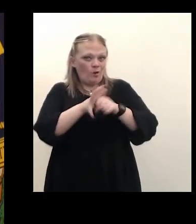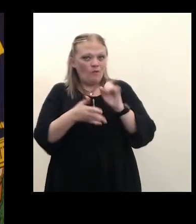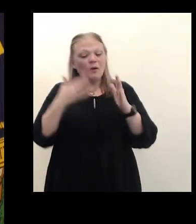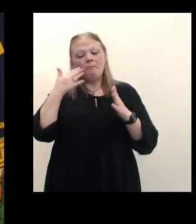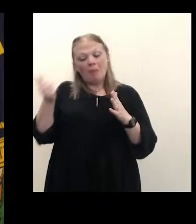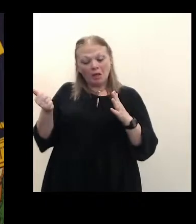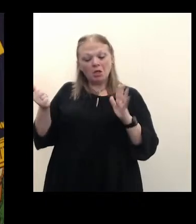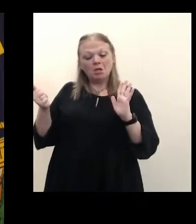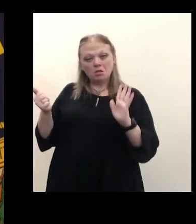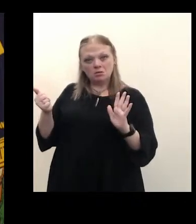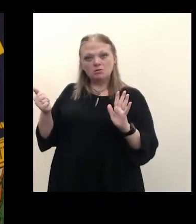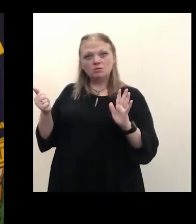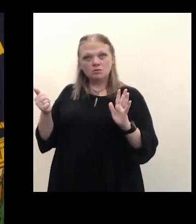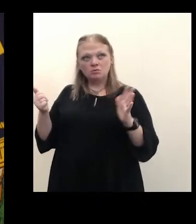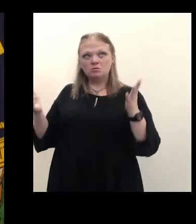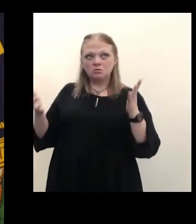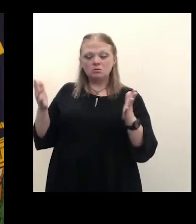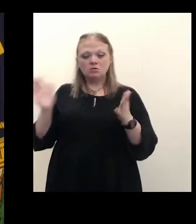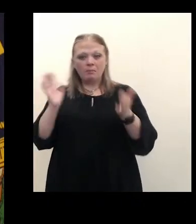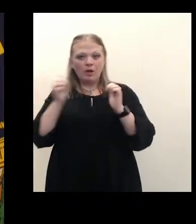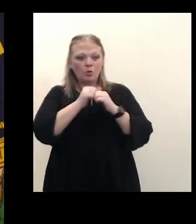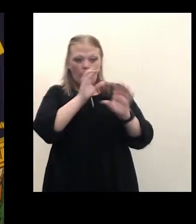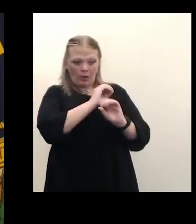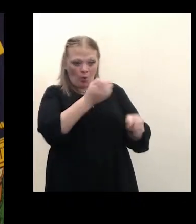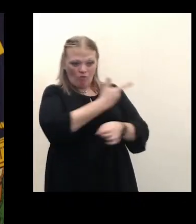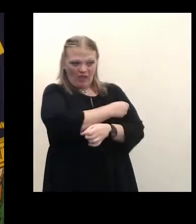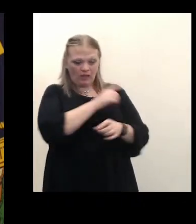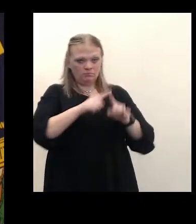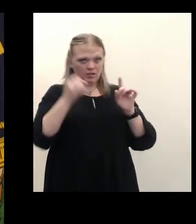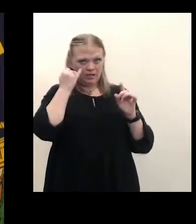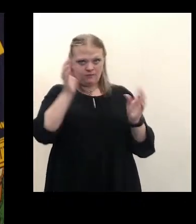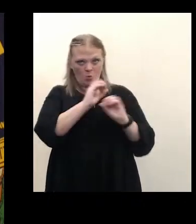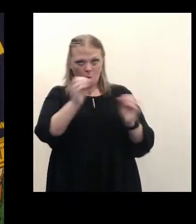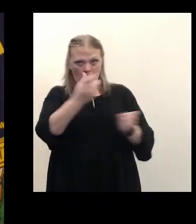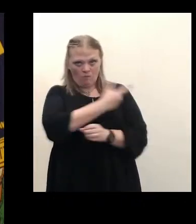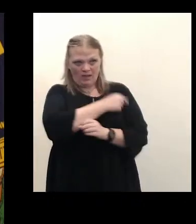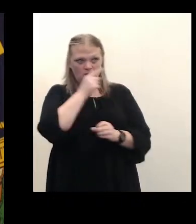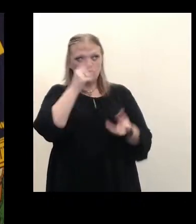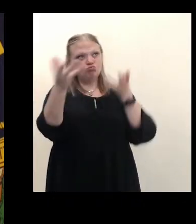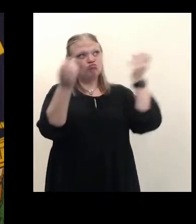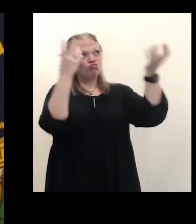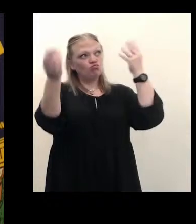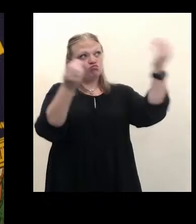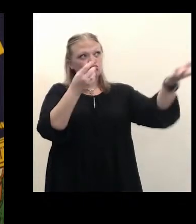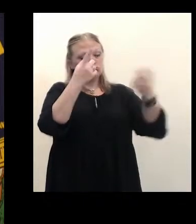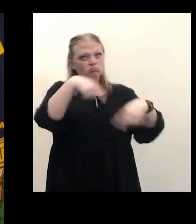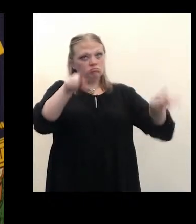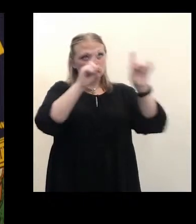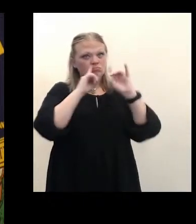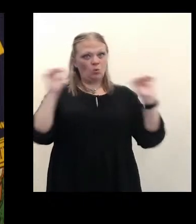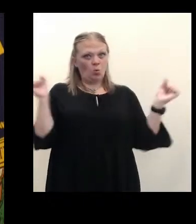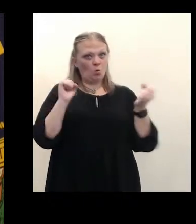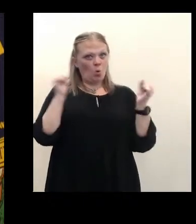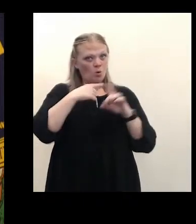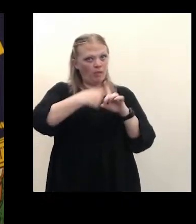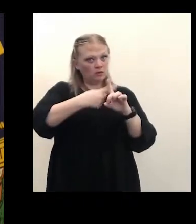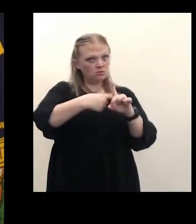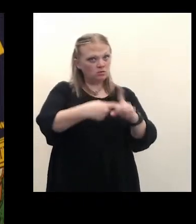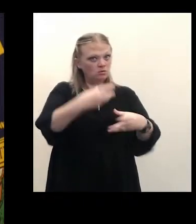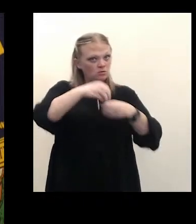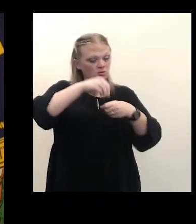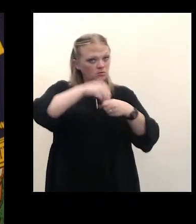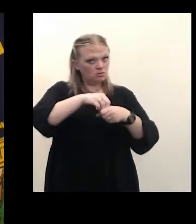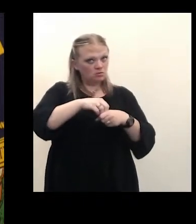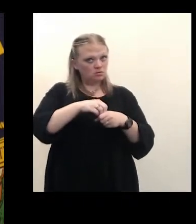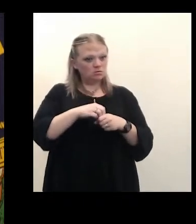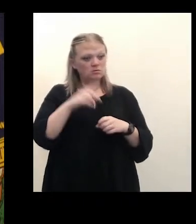as someone who's unvaccinated. But if you're unvaccinated and you're going out there now as we get to these colder months, we're indoors and we're seeing